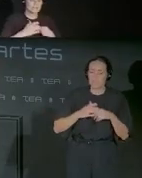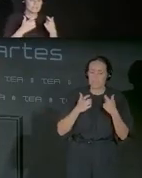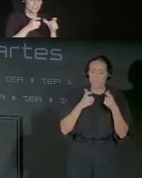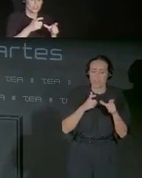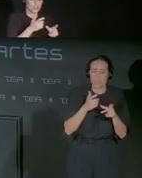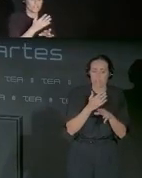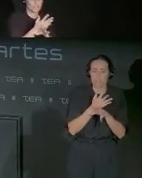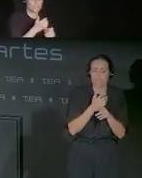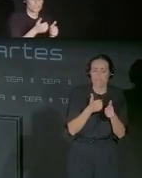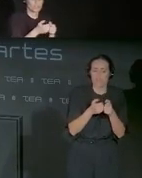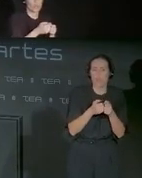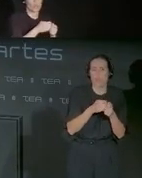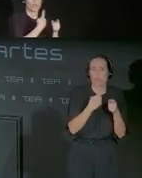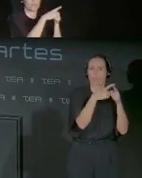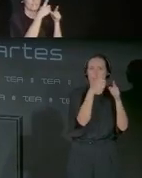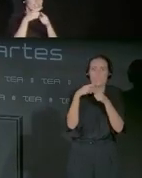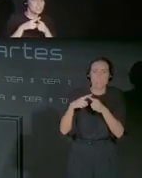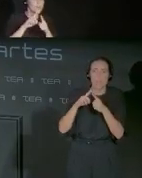Thank you.